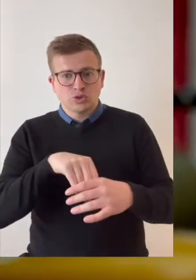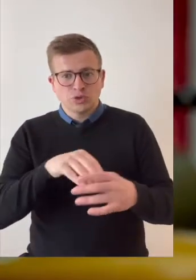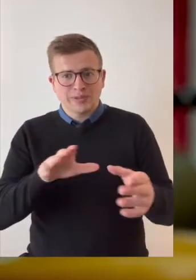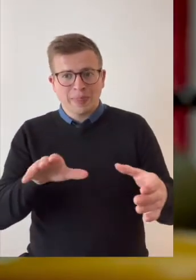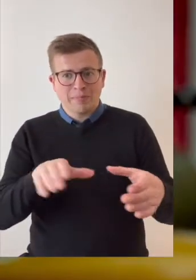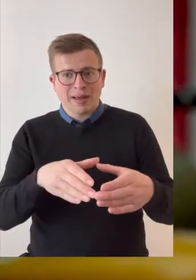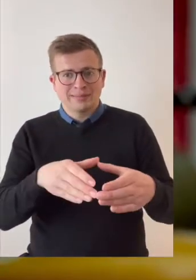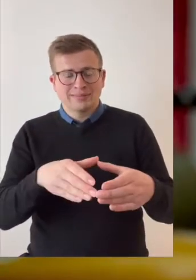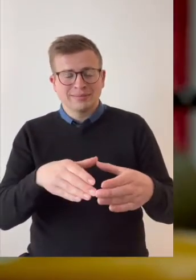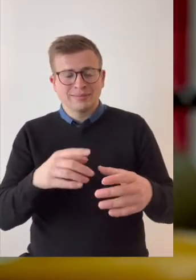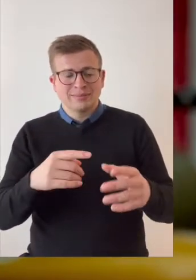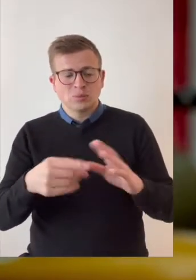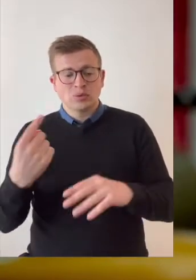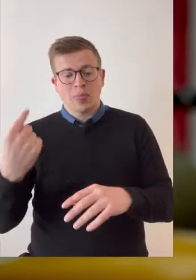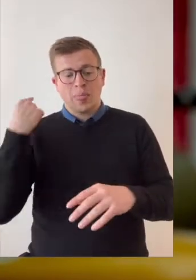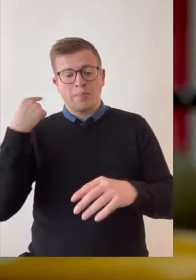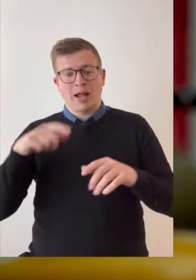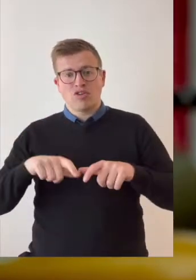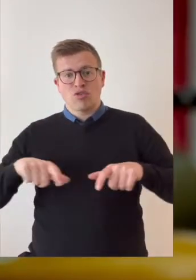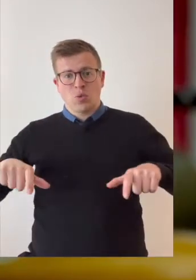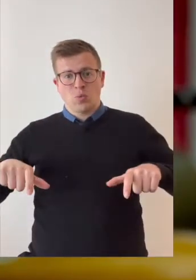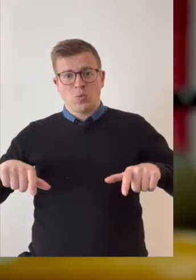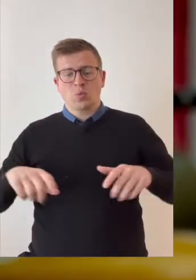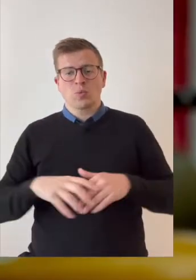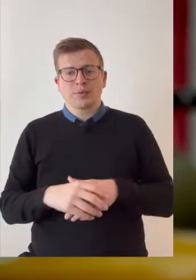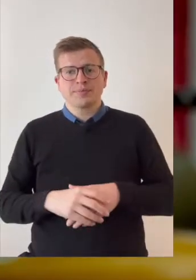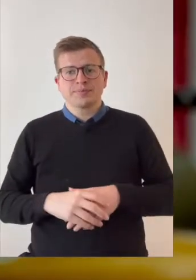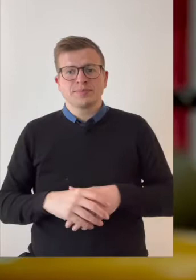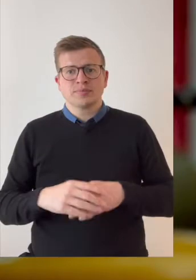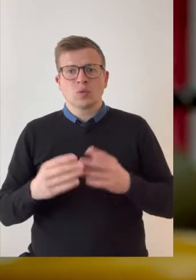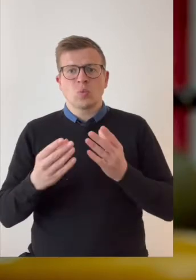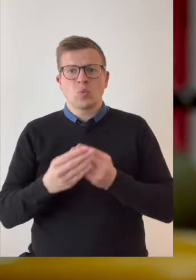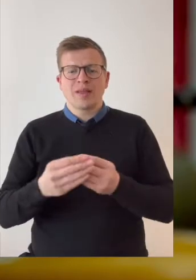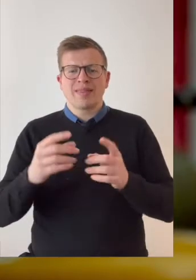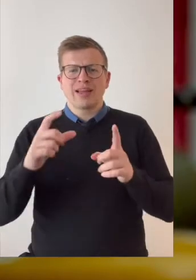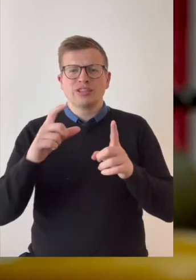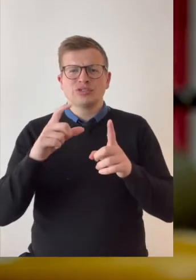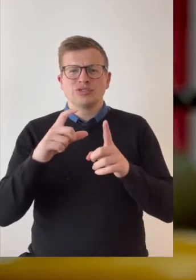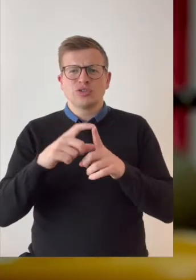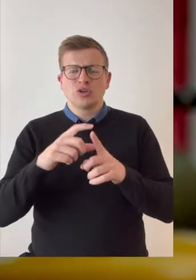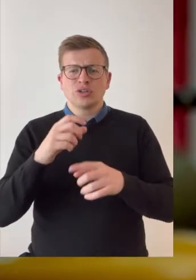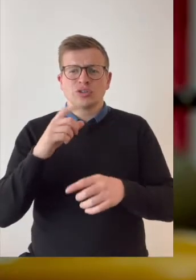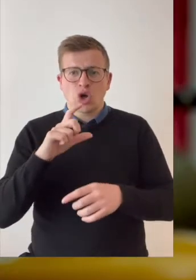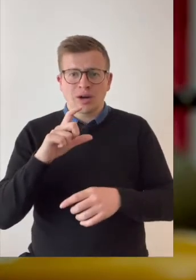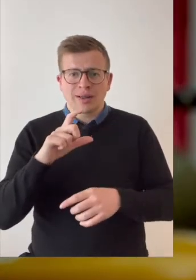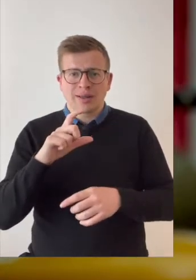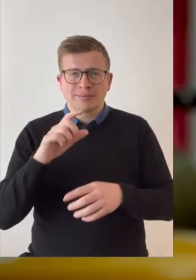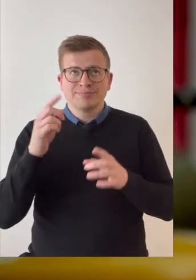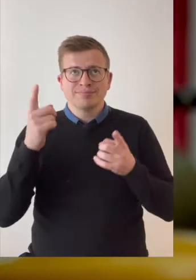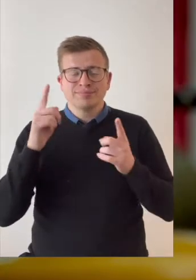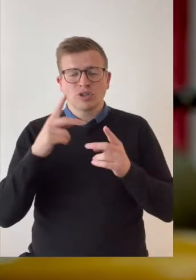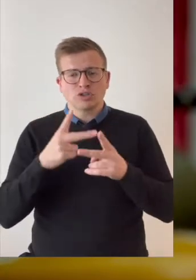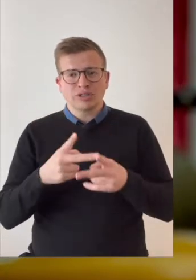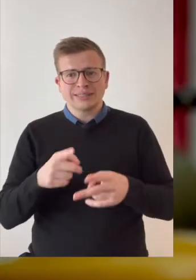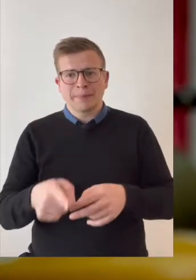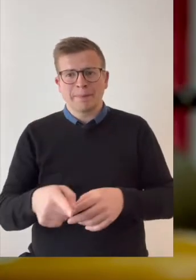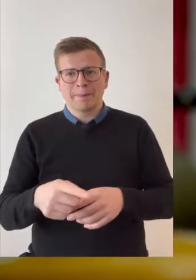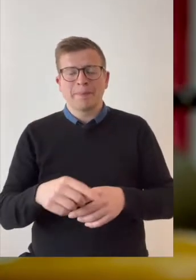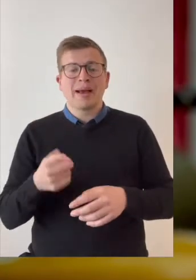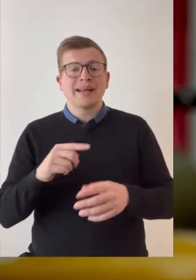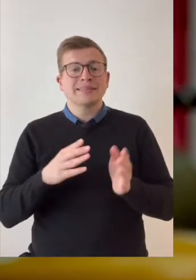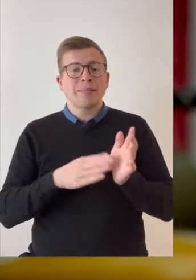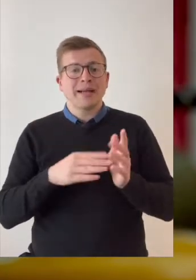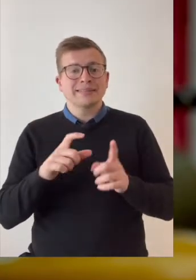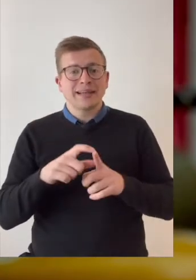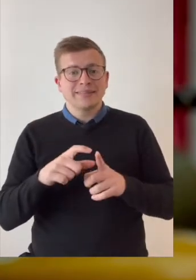When I joined the band, I went on to the back row with Doug Connolly, God rest him,